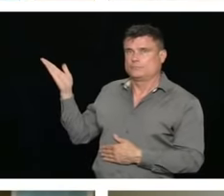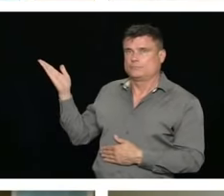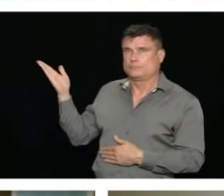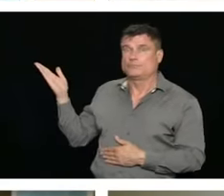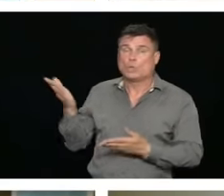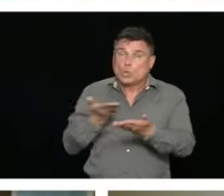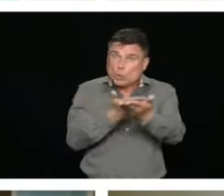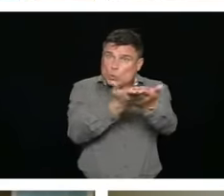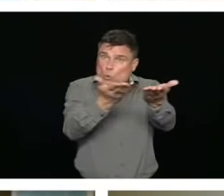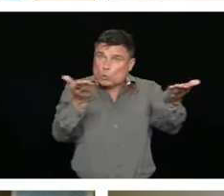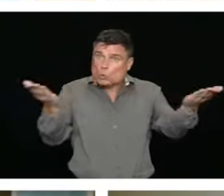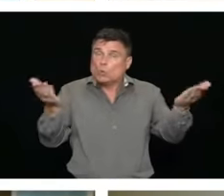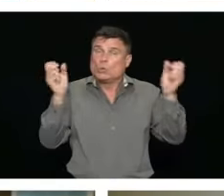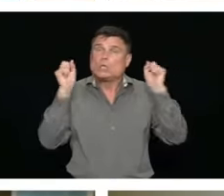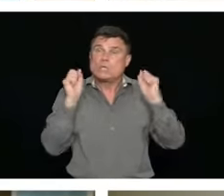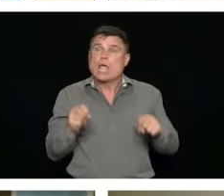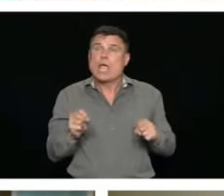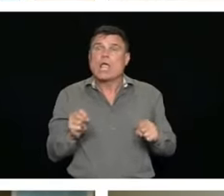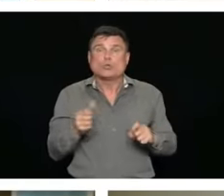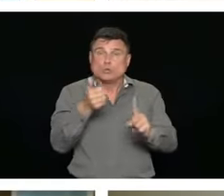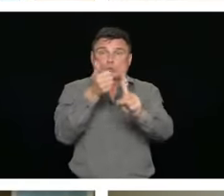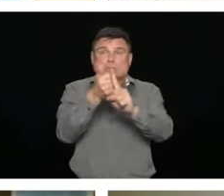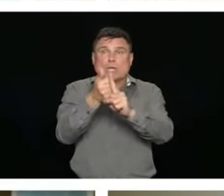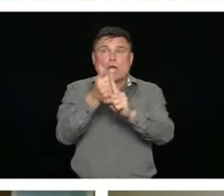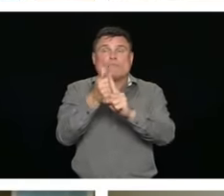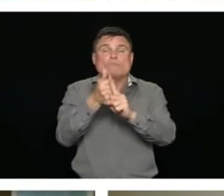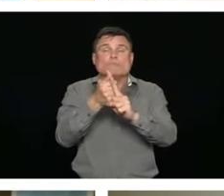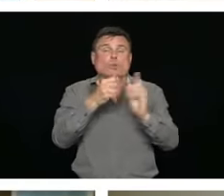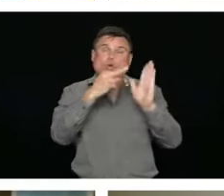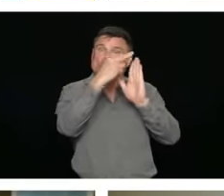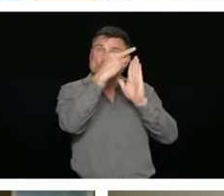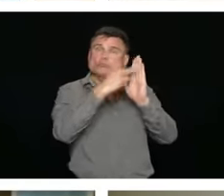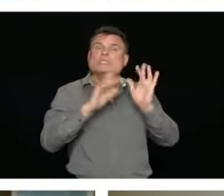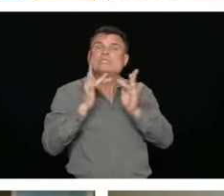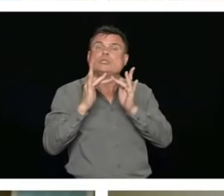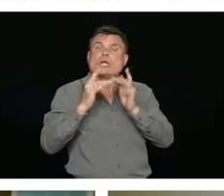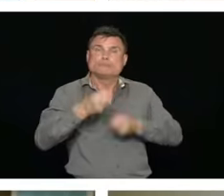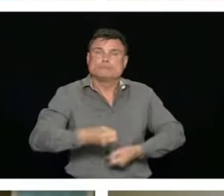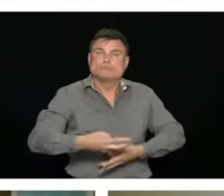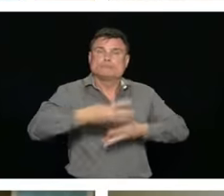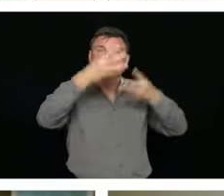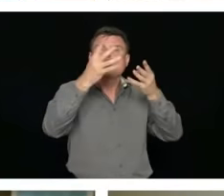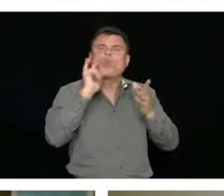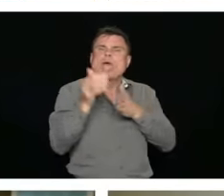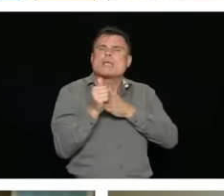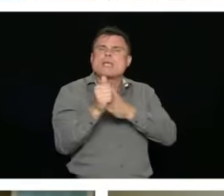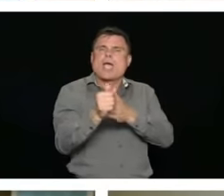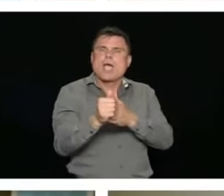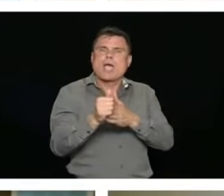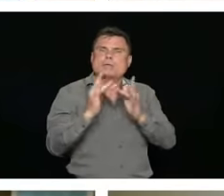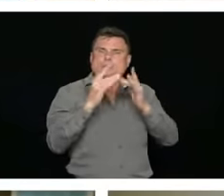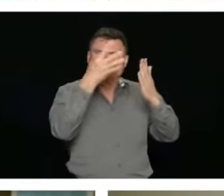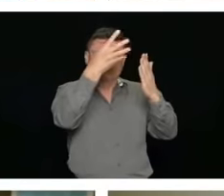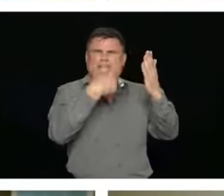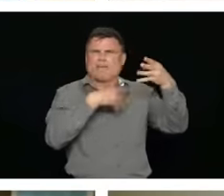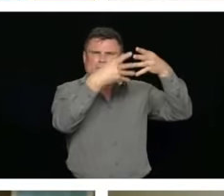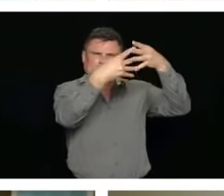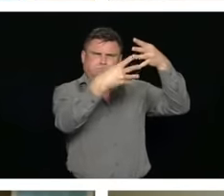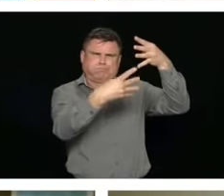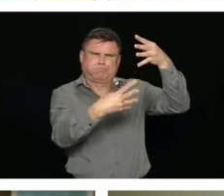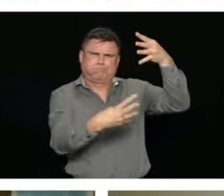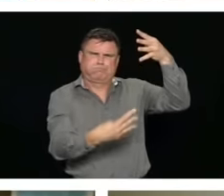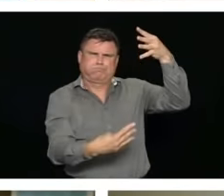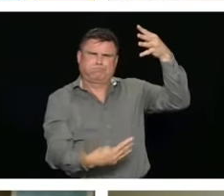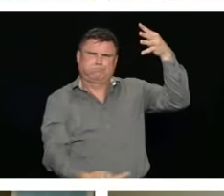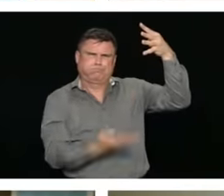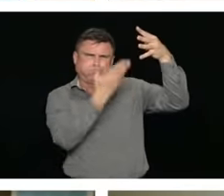there, but they're very extensive. It covers everything around desk spacing to